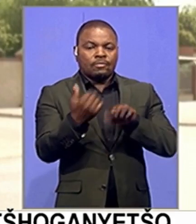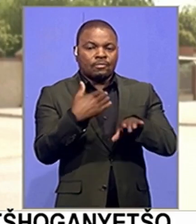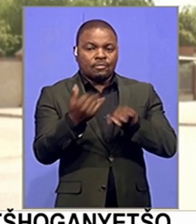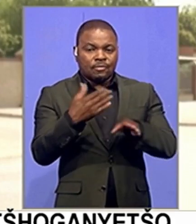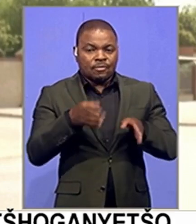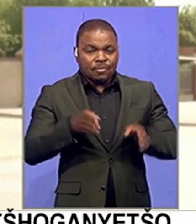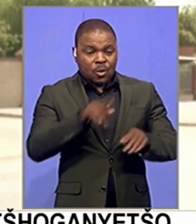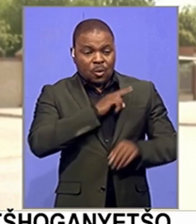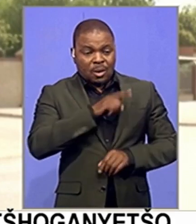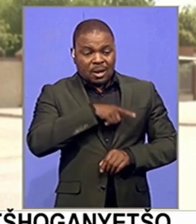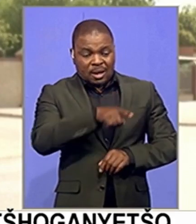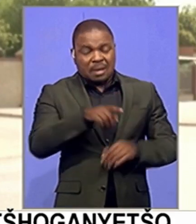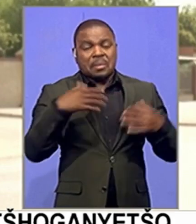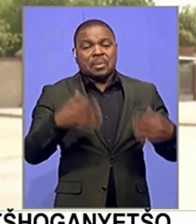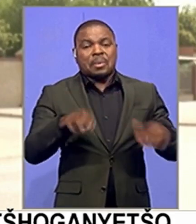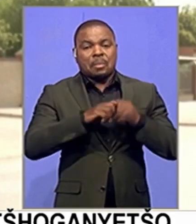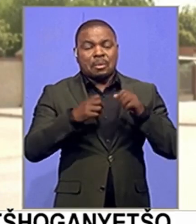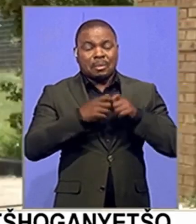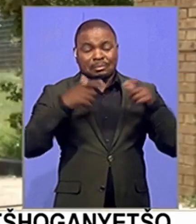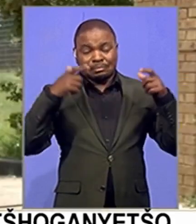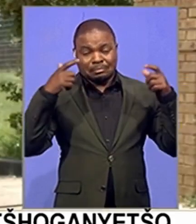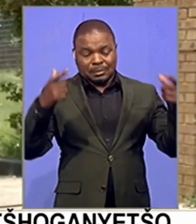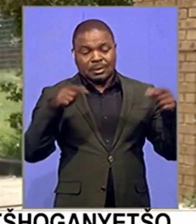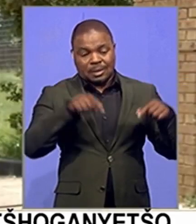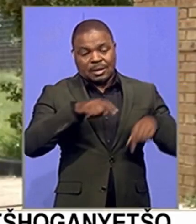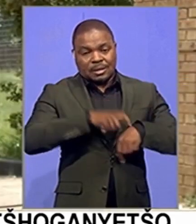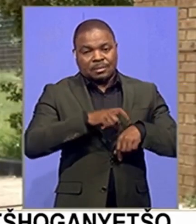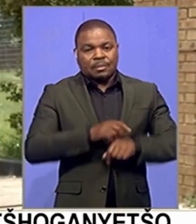yona e bang le mathata a mantši ka nako eo.